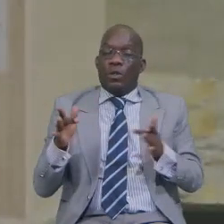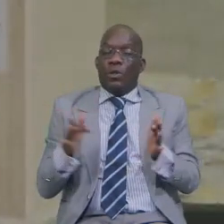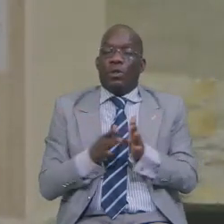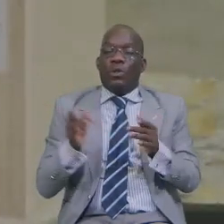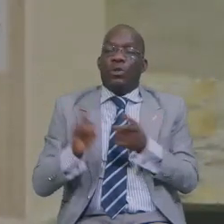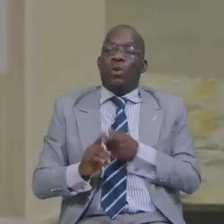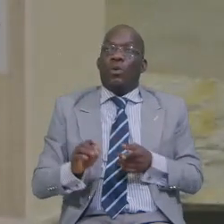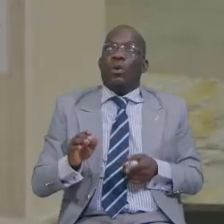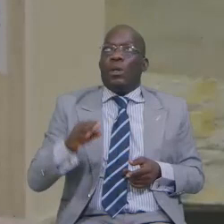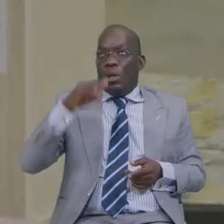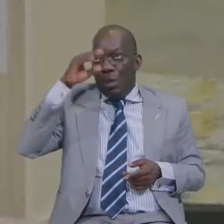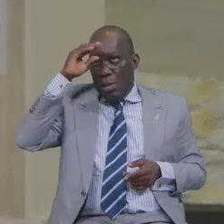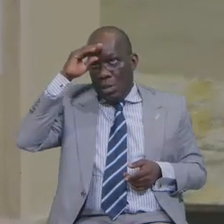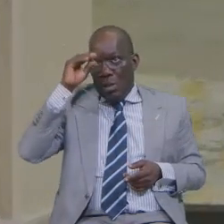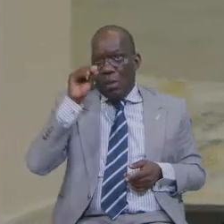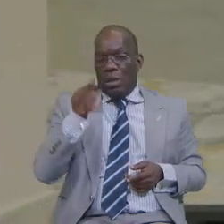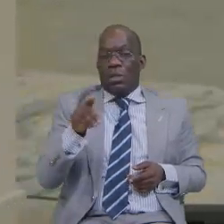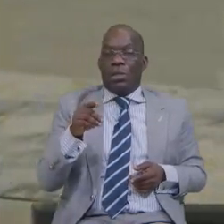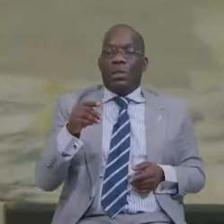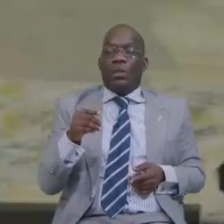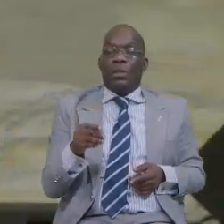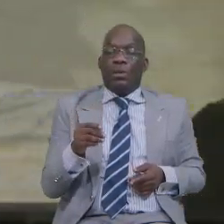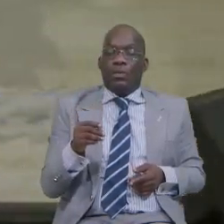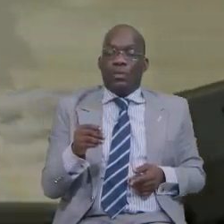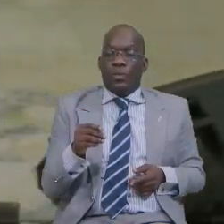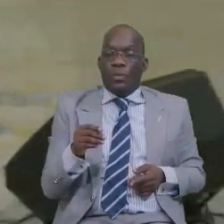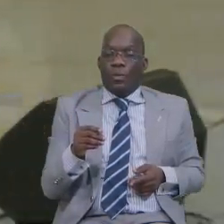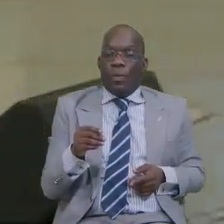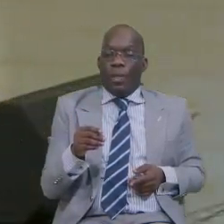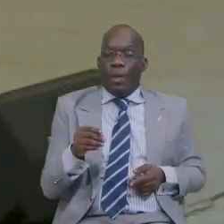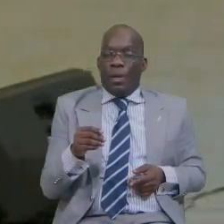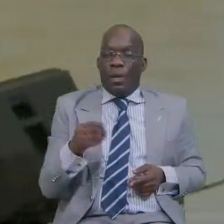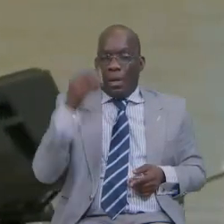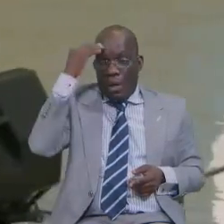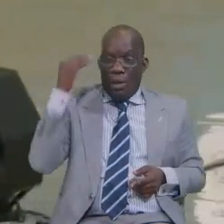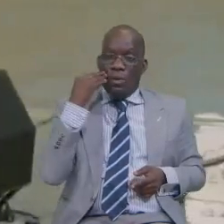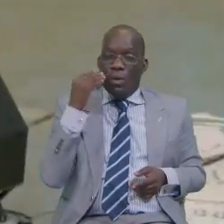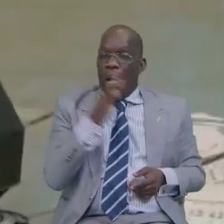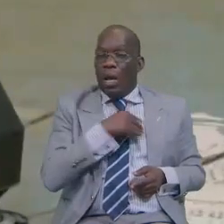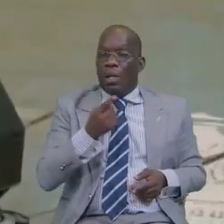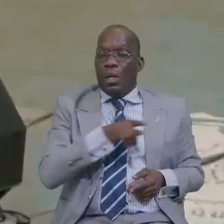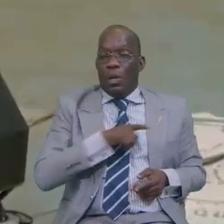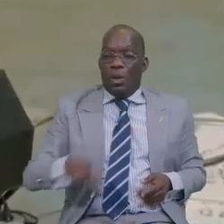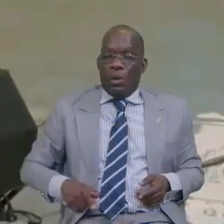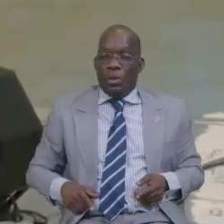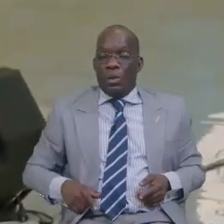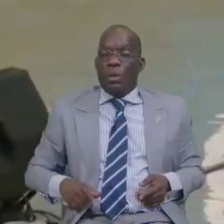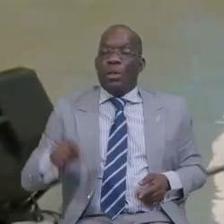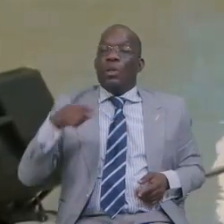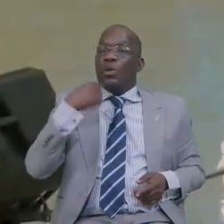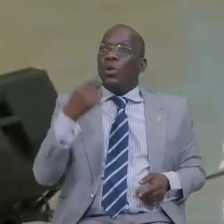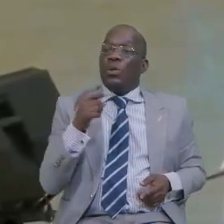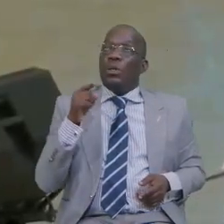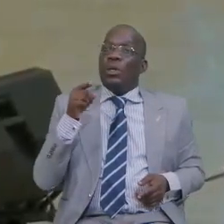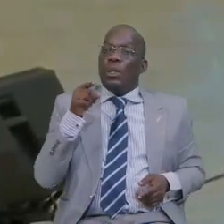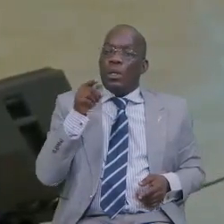vision ceased. And the Lord told him, Christ has all power,